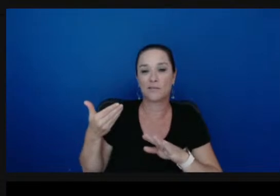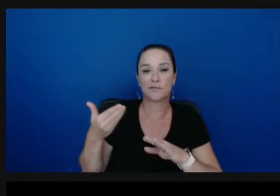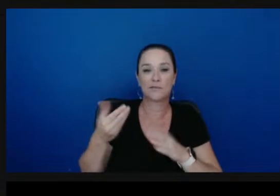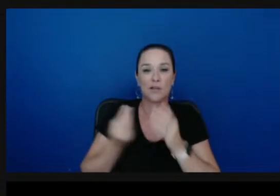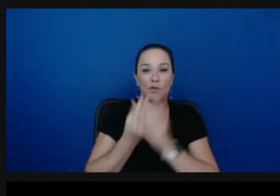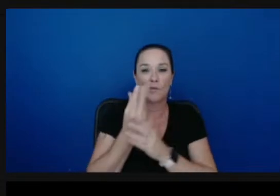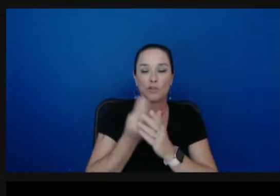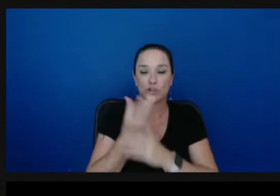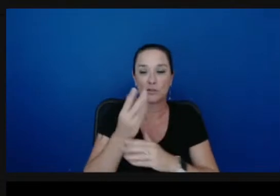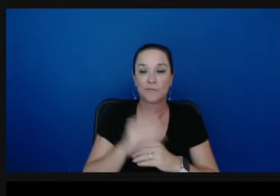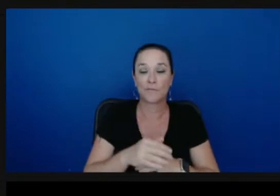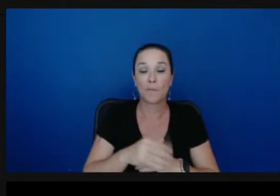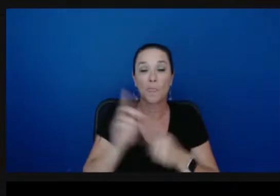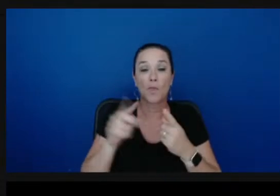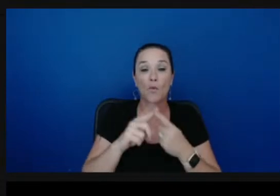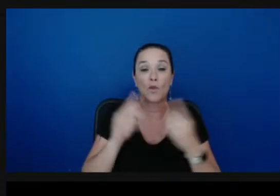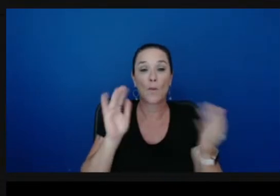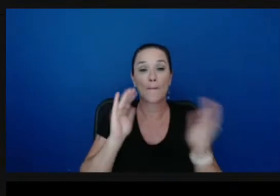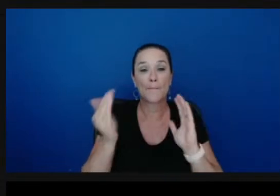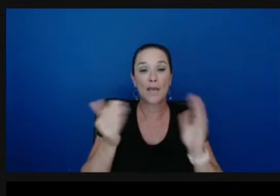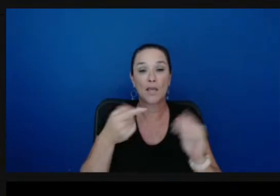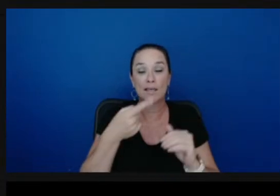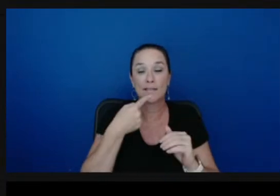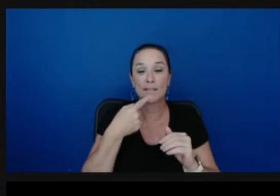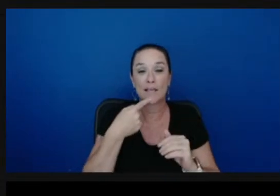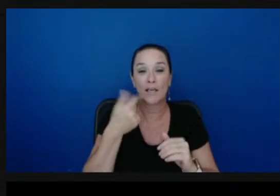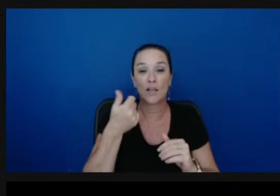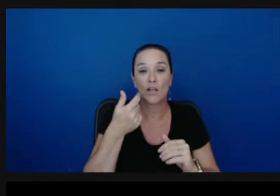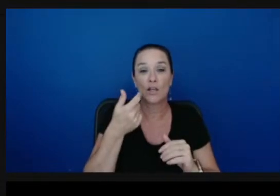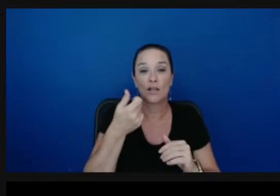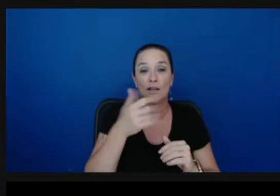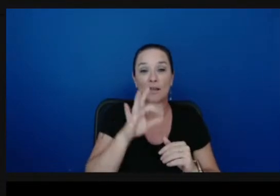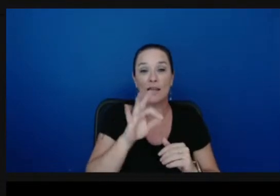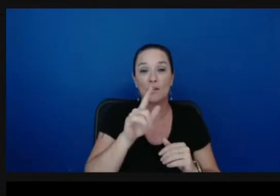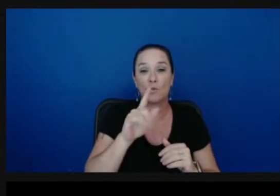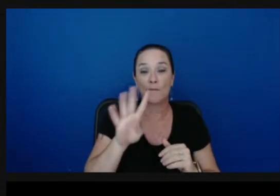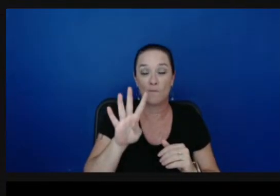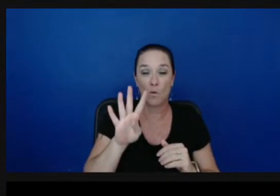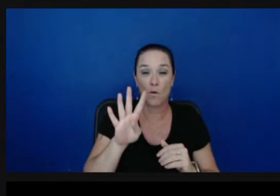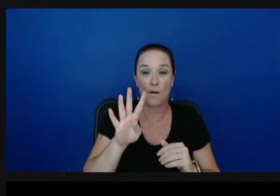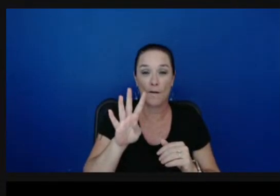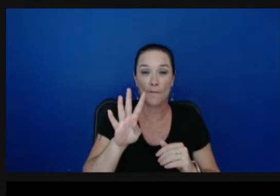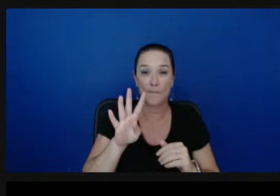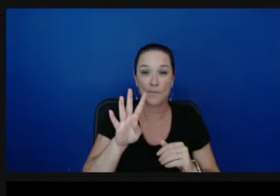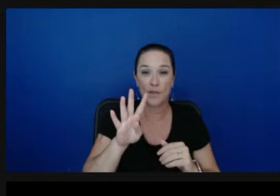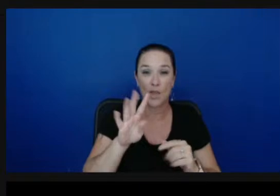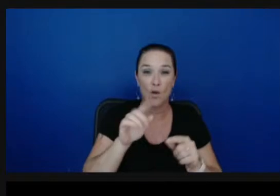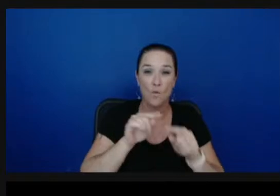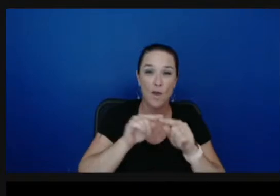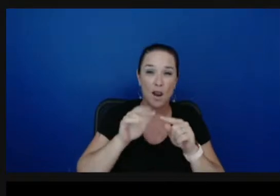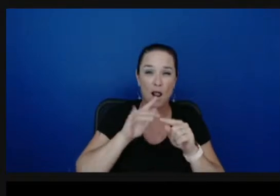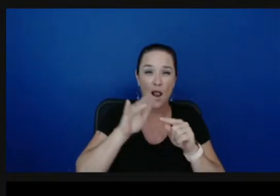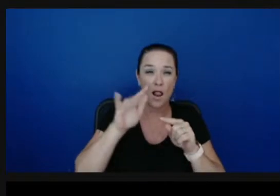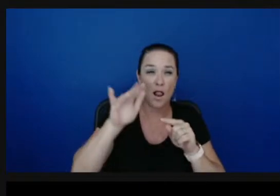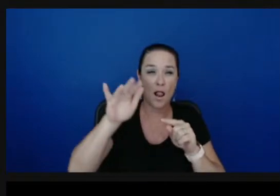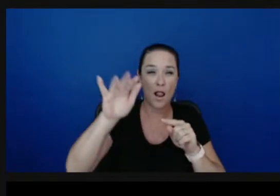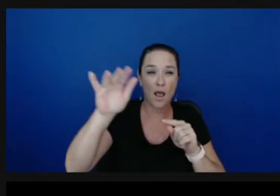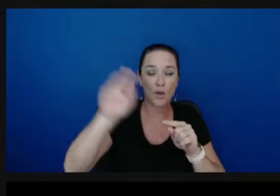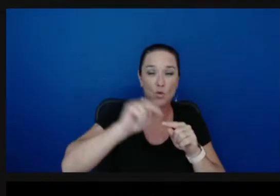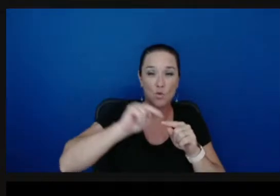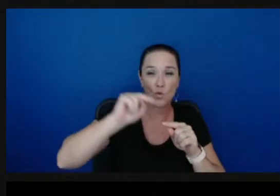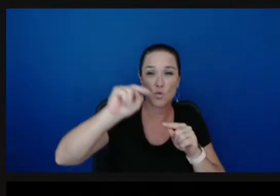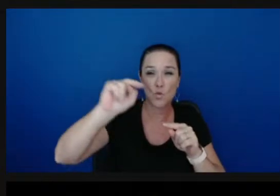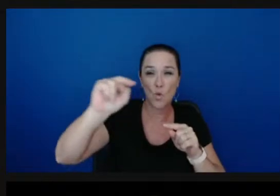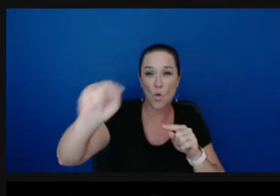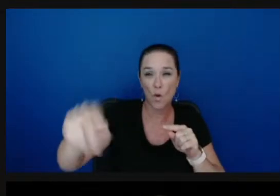to compare this, he mentioned that the 24 eruption put ash north of Hilo to Hamakua, so off the map that way,